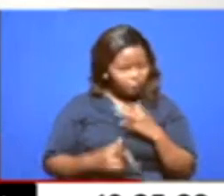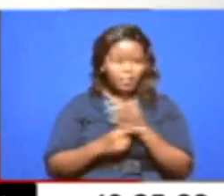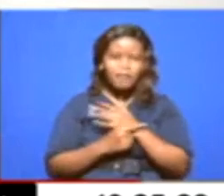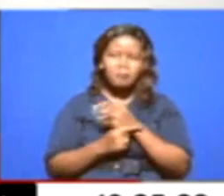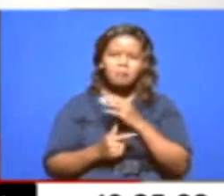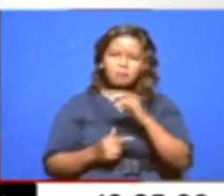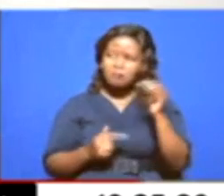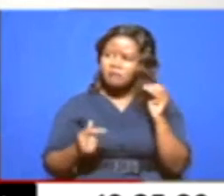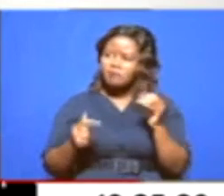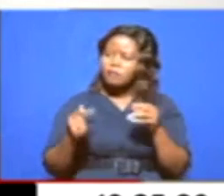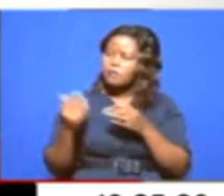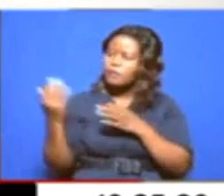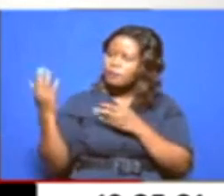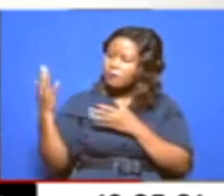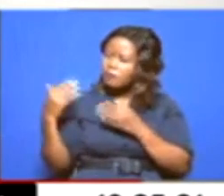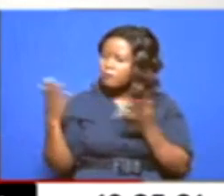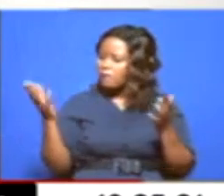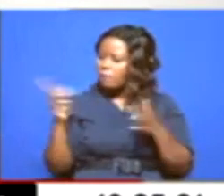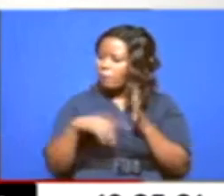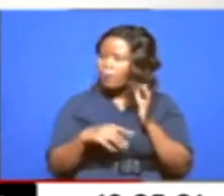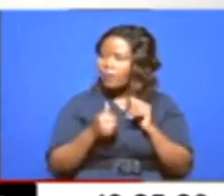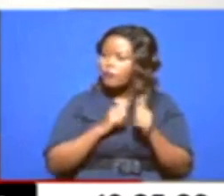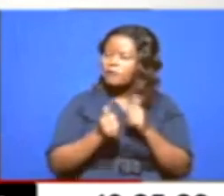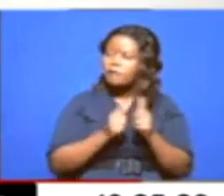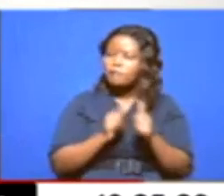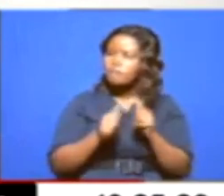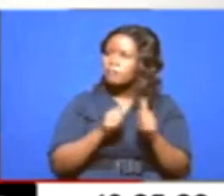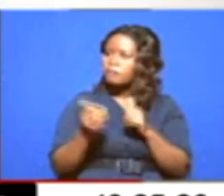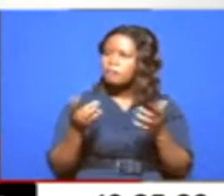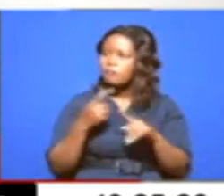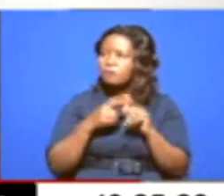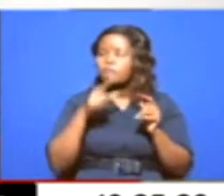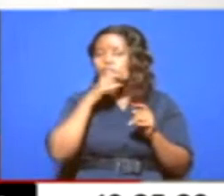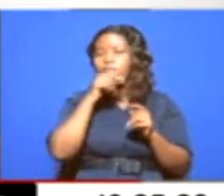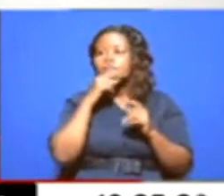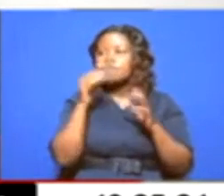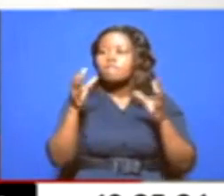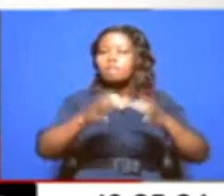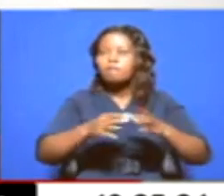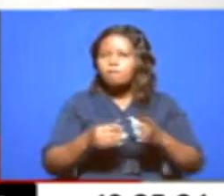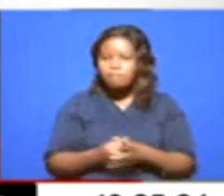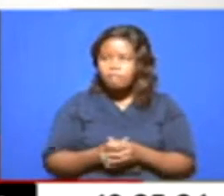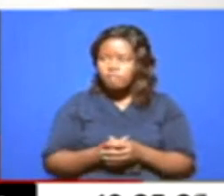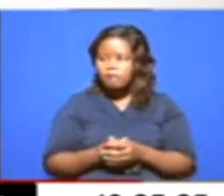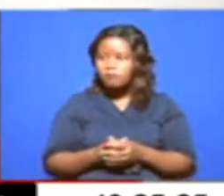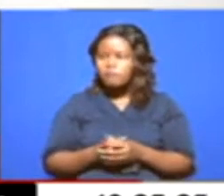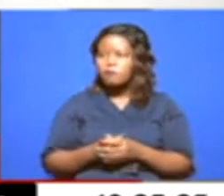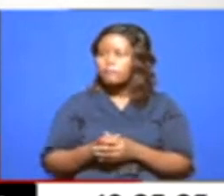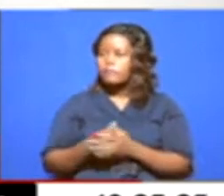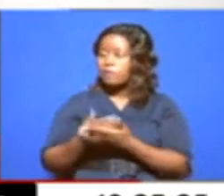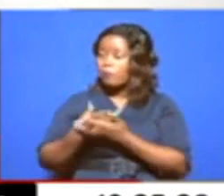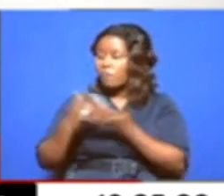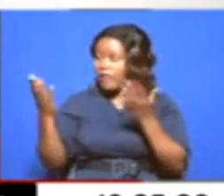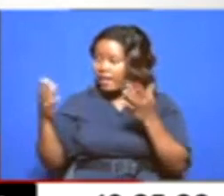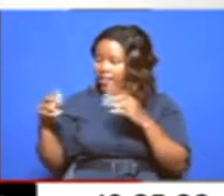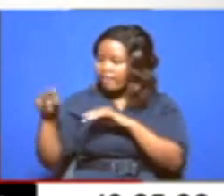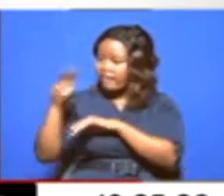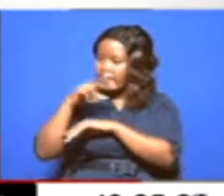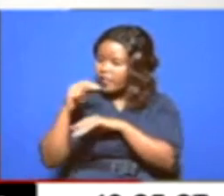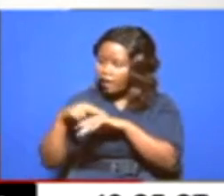would you expect from the men's field? Yes, of course, every national competition where it